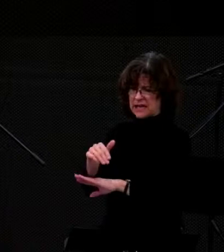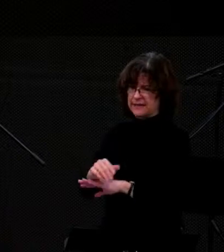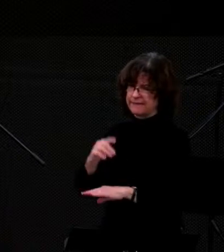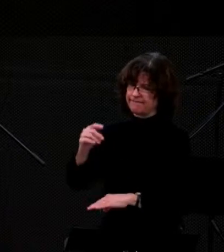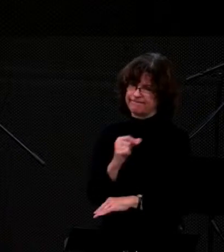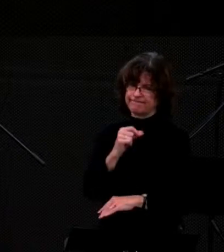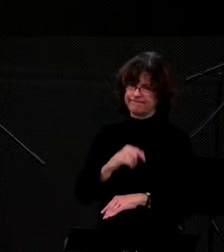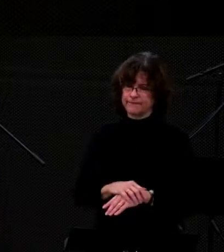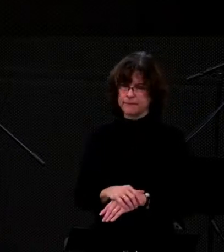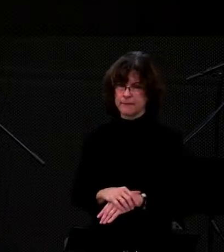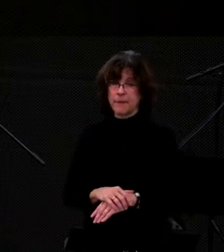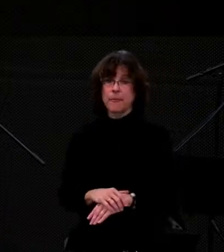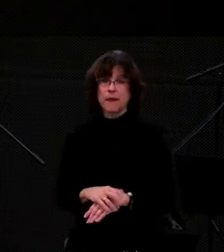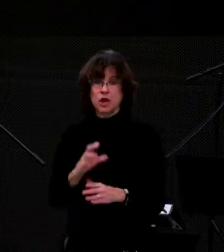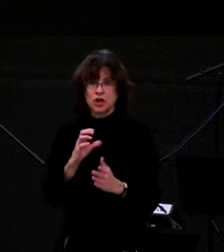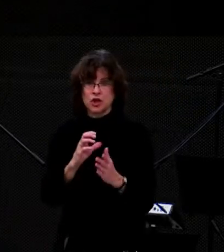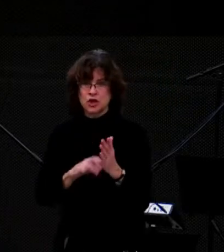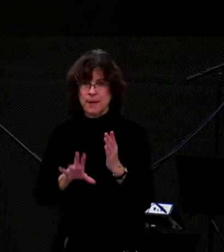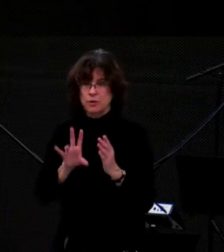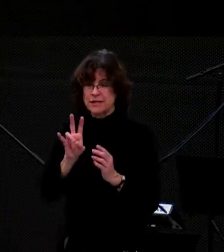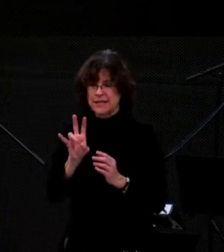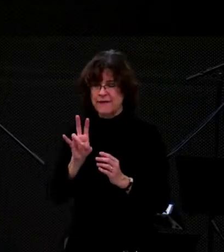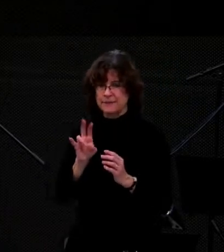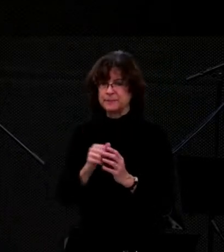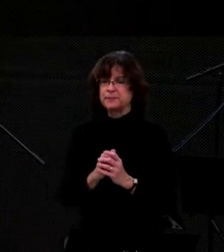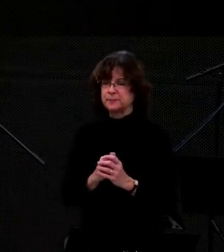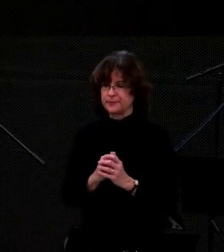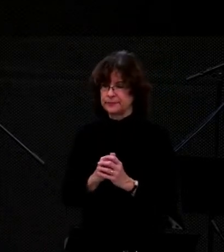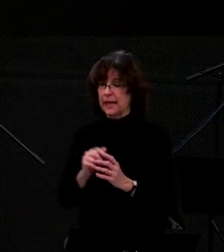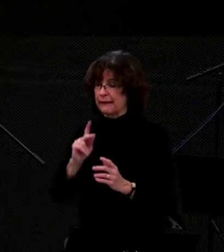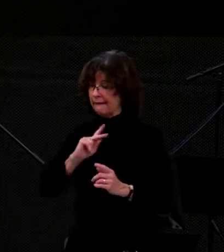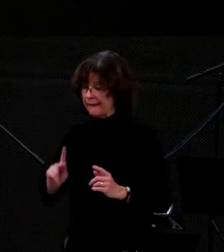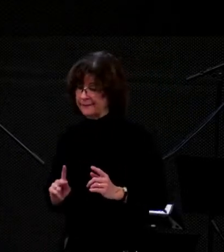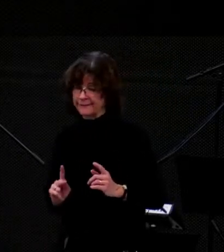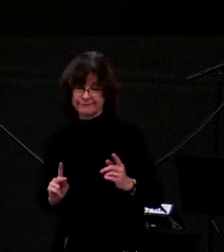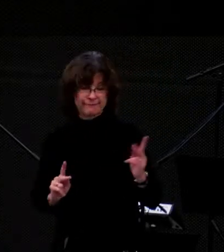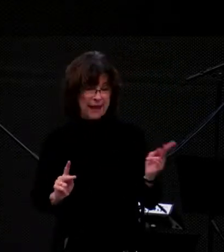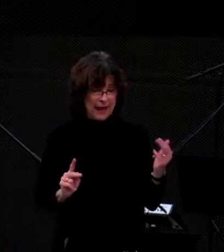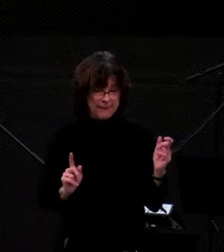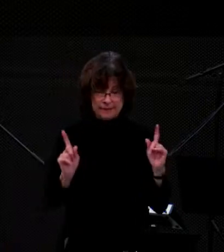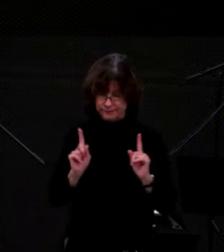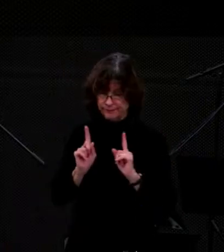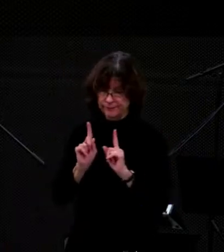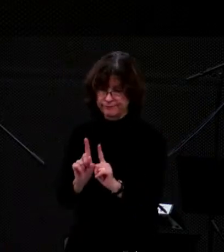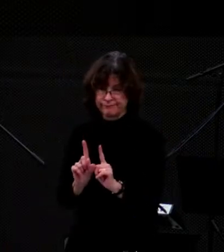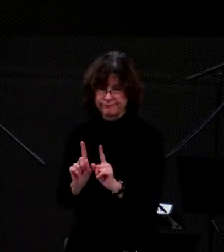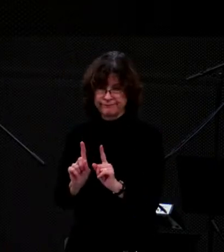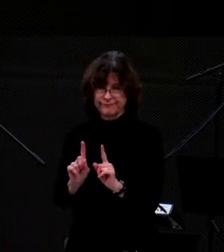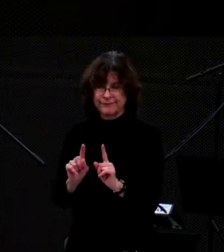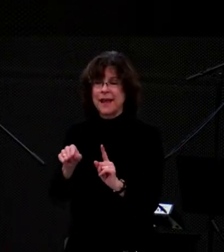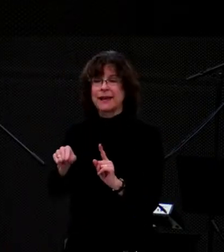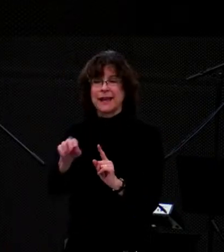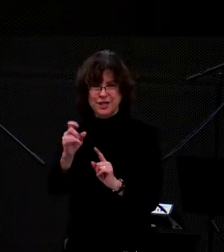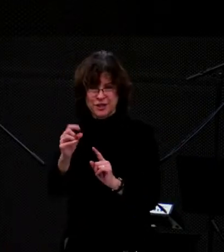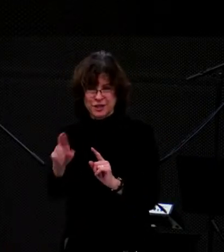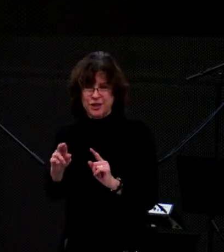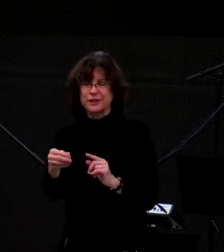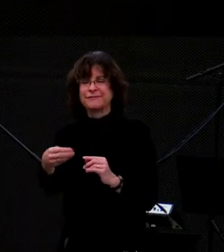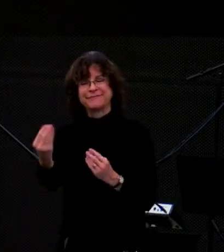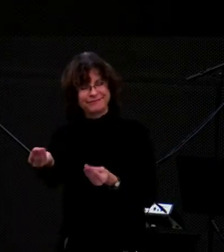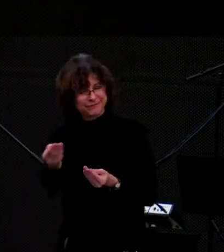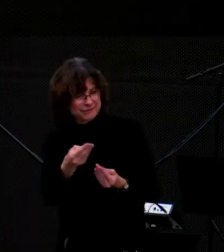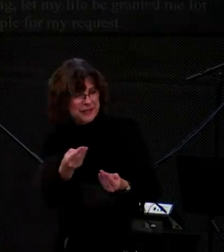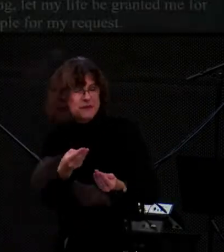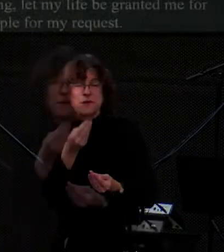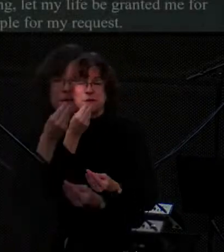Chapter 7, verse 1. So the king and Haman went to the feast with Queen Esther. And on the second day, as they were drinking wine after the feast, the